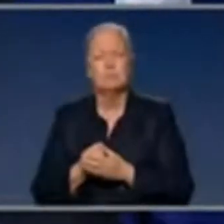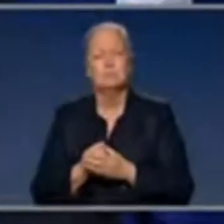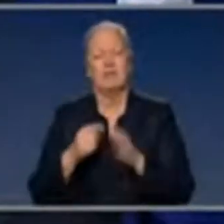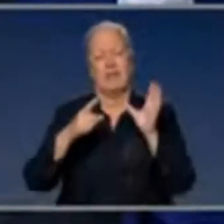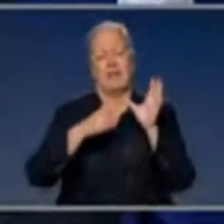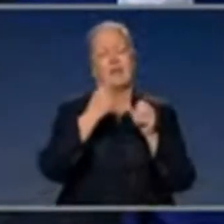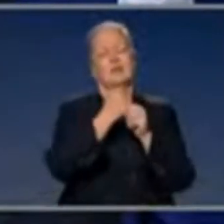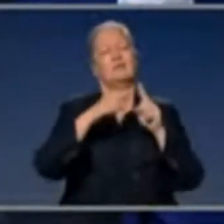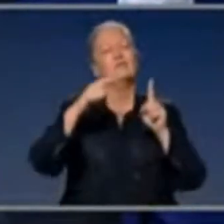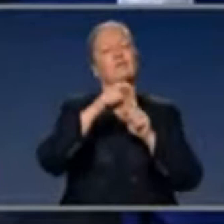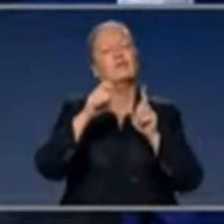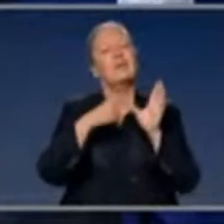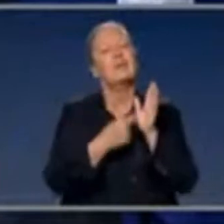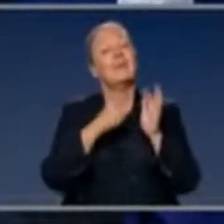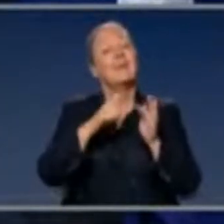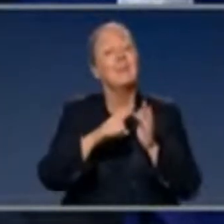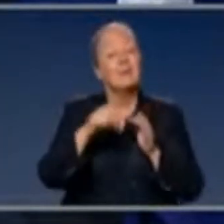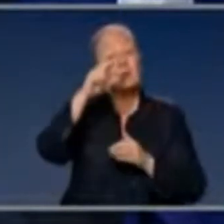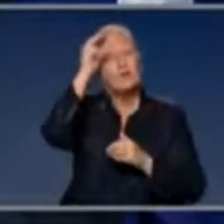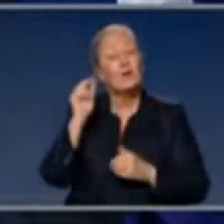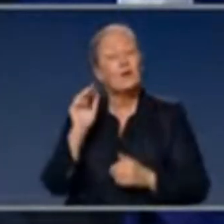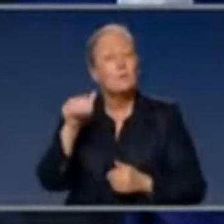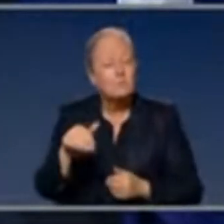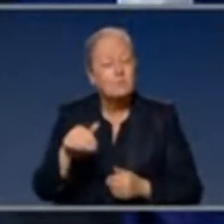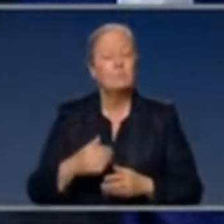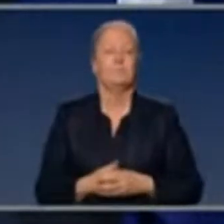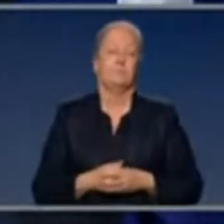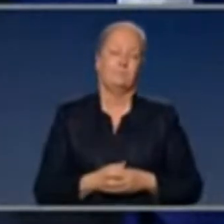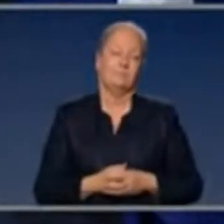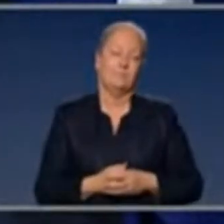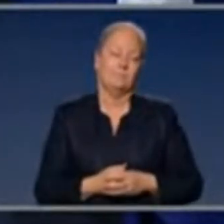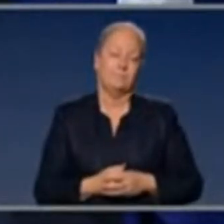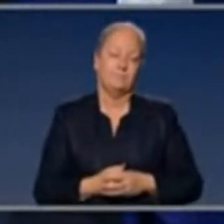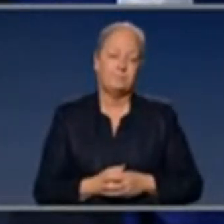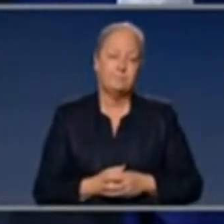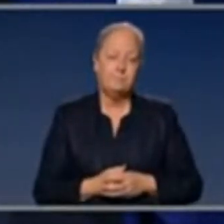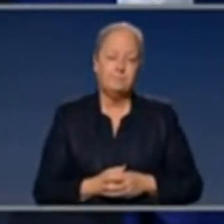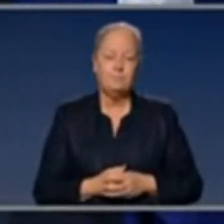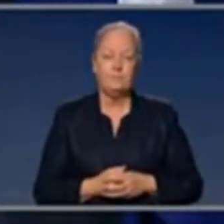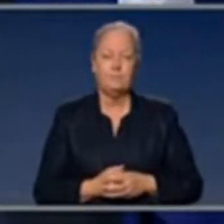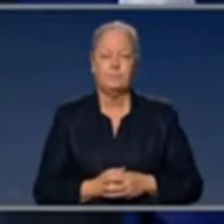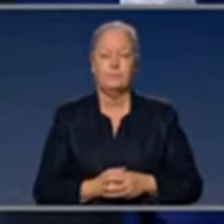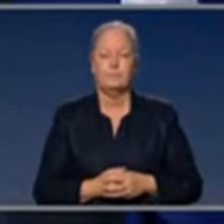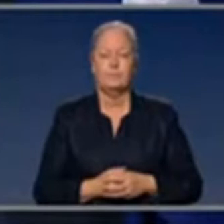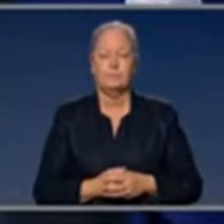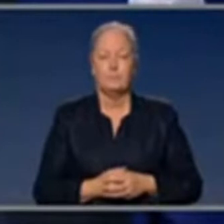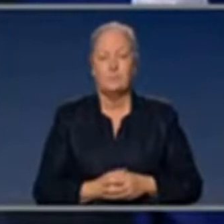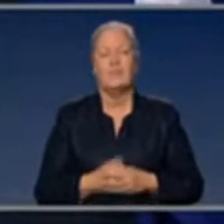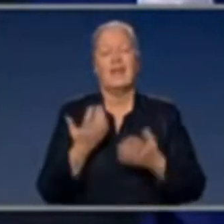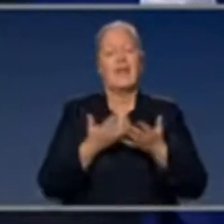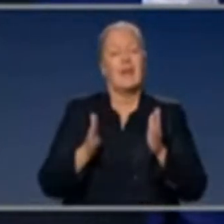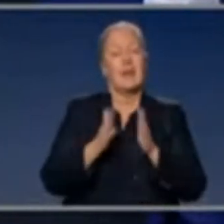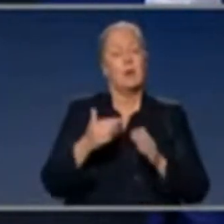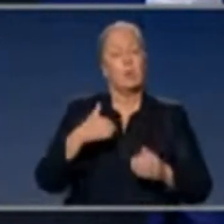we reported to you last time will be coming back to the National Cabinet, and the further work that is being done on